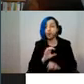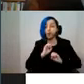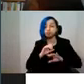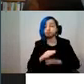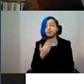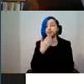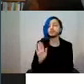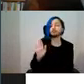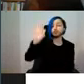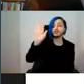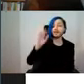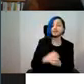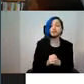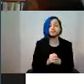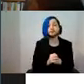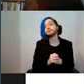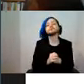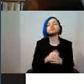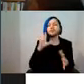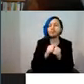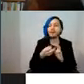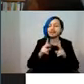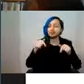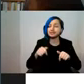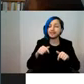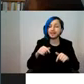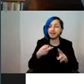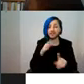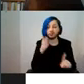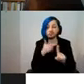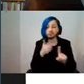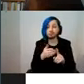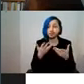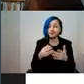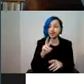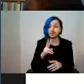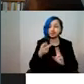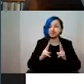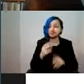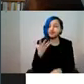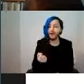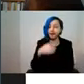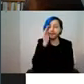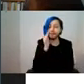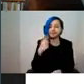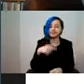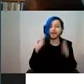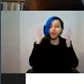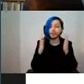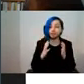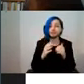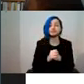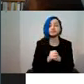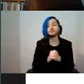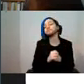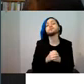interpreters. As you've noticed today, we have two BSL interpreters, which is Max and Lauren, who are with us today. If you would like to